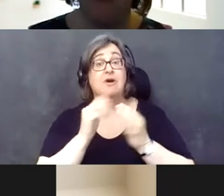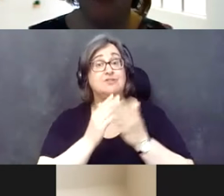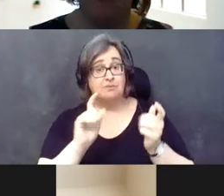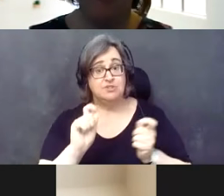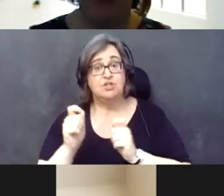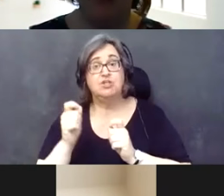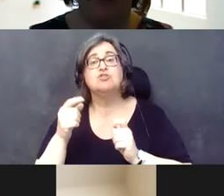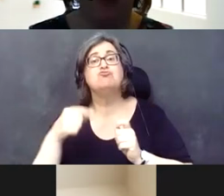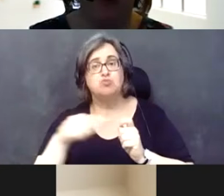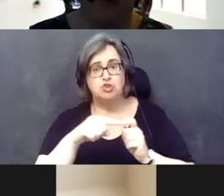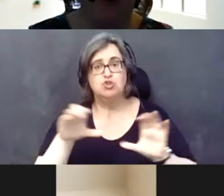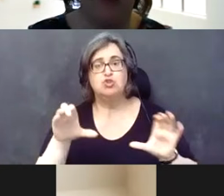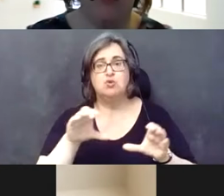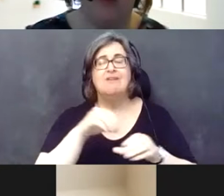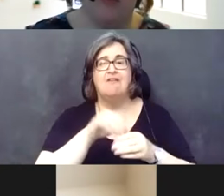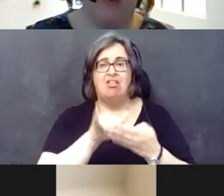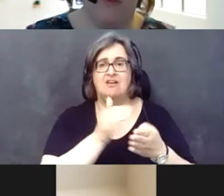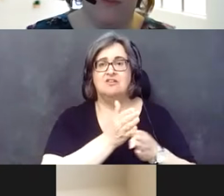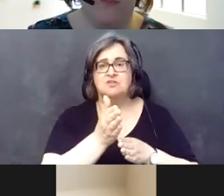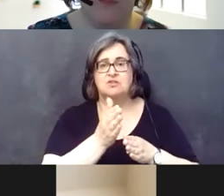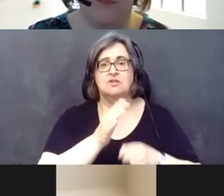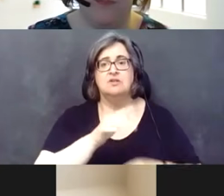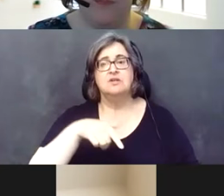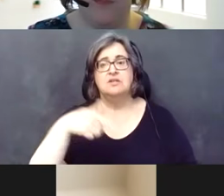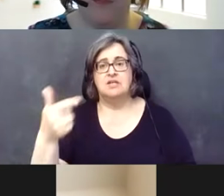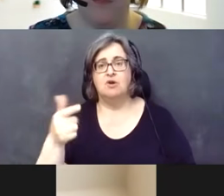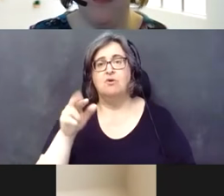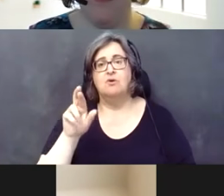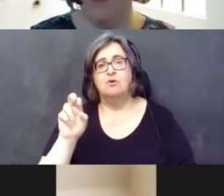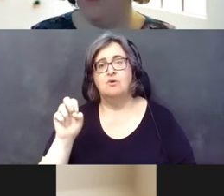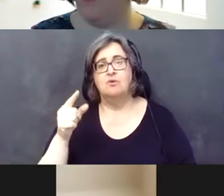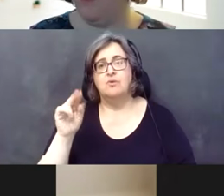you're making in this space. So I'm going to turn it back to Reginald.